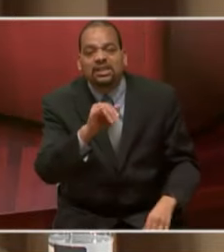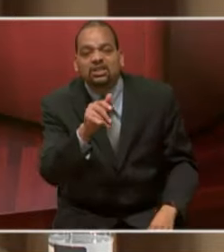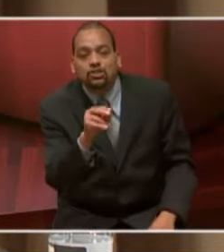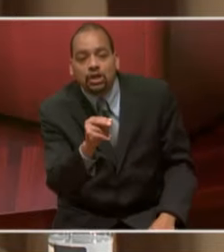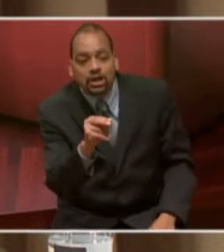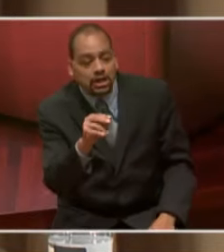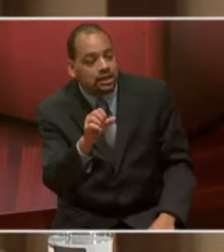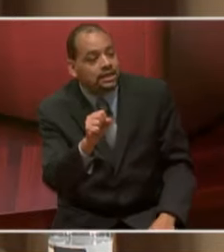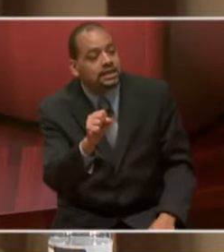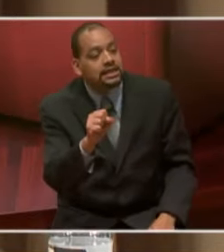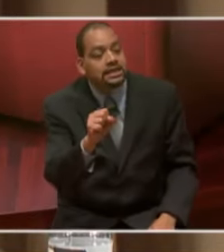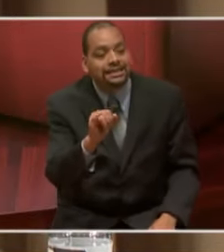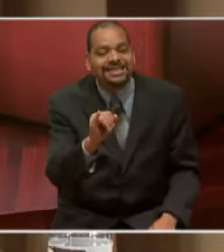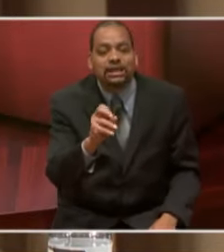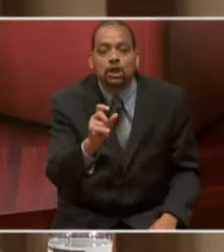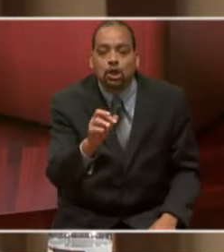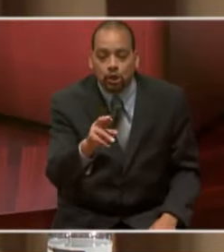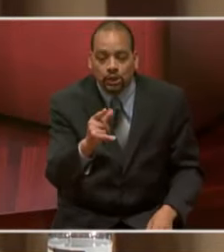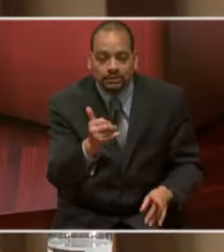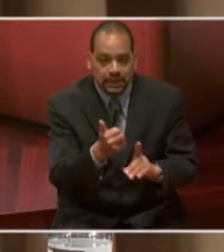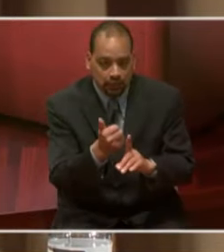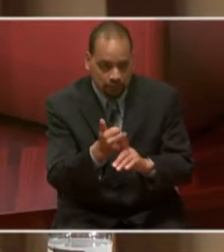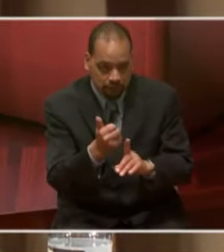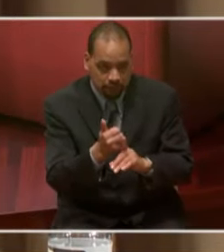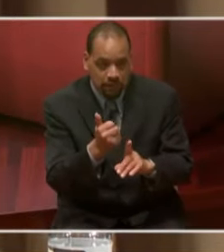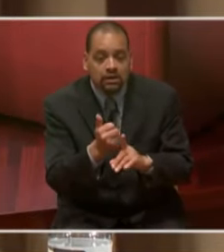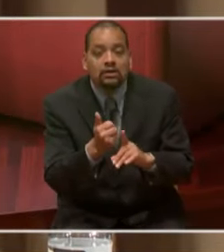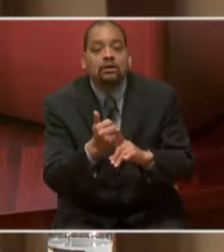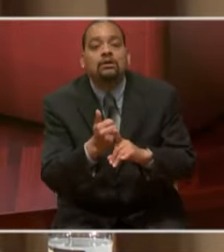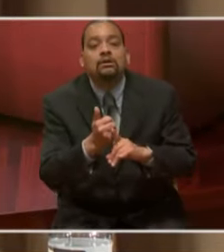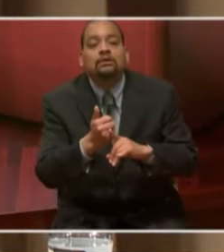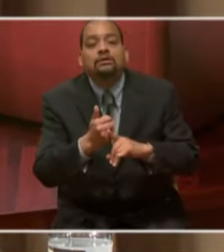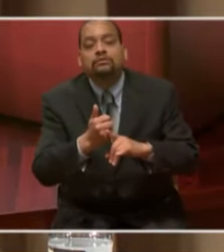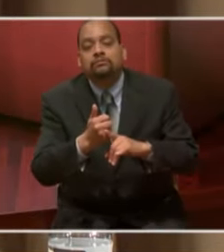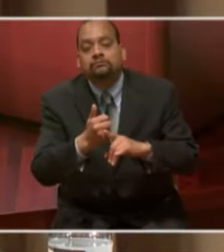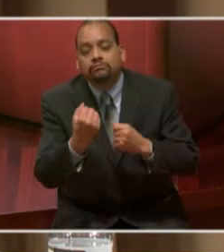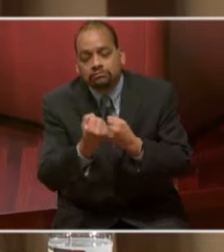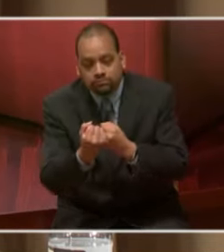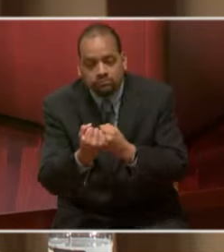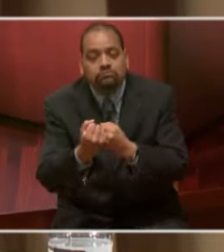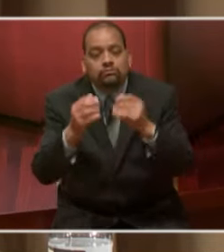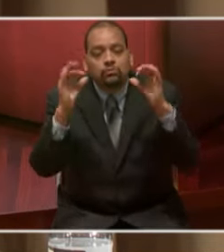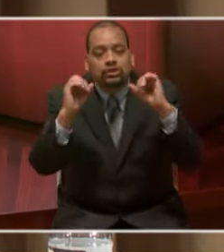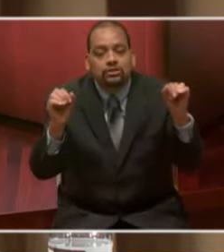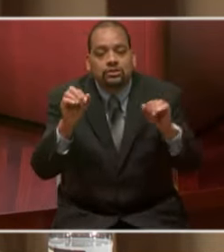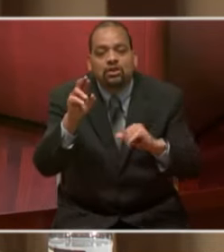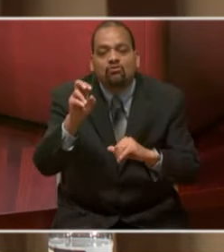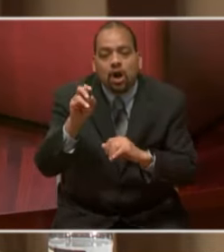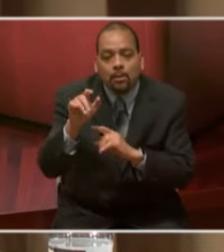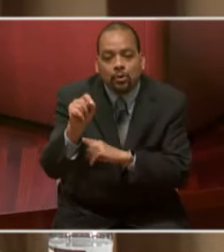the hometown of Marion Barry. That's right, that's right. And Marion was